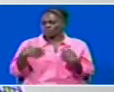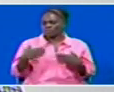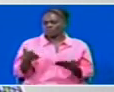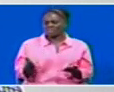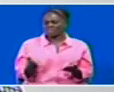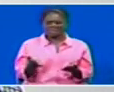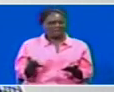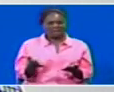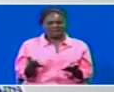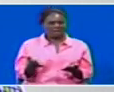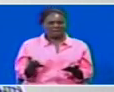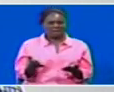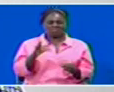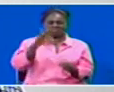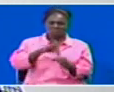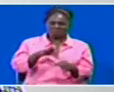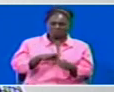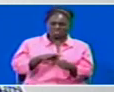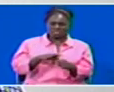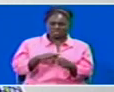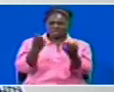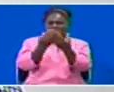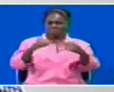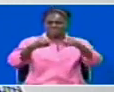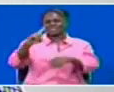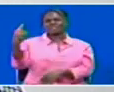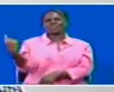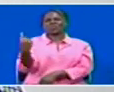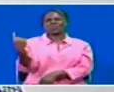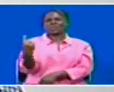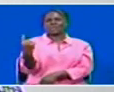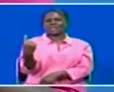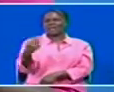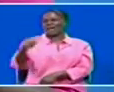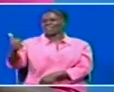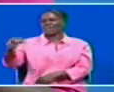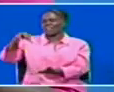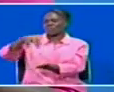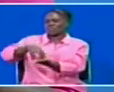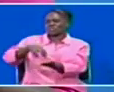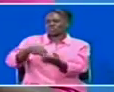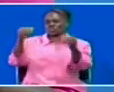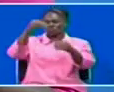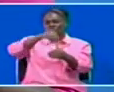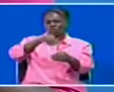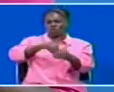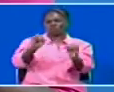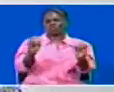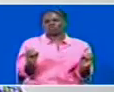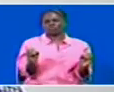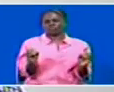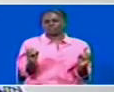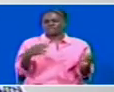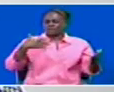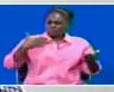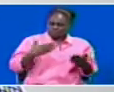who supposedly voted for the president alone and didn't vote for the other 5 seats. Mm. So